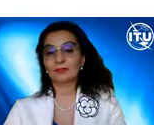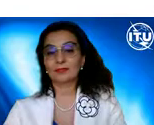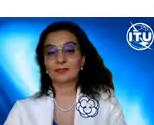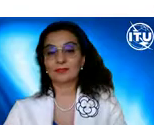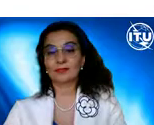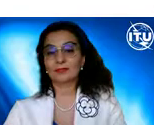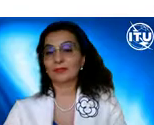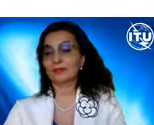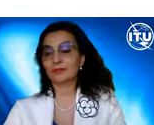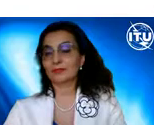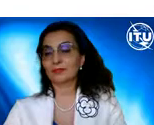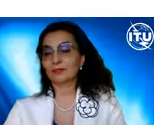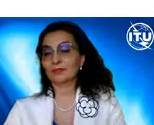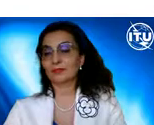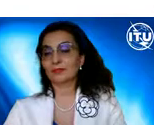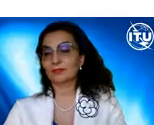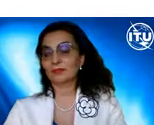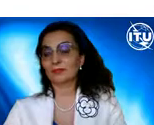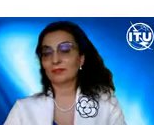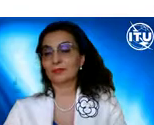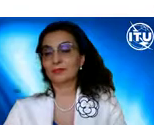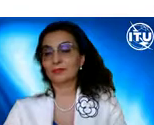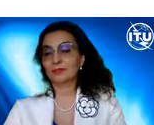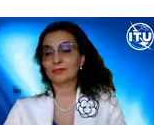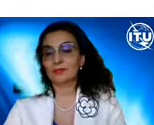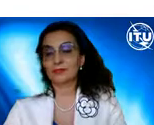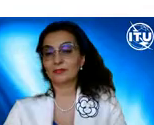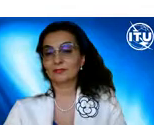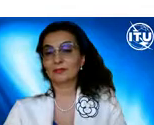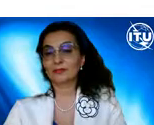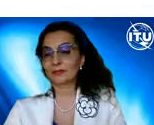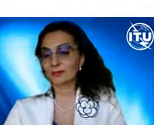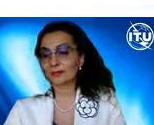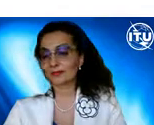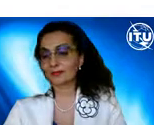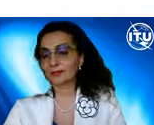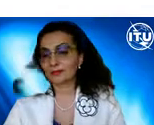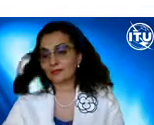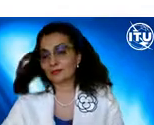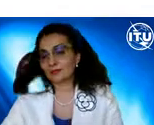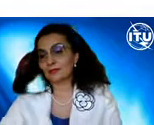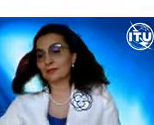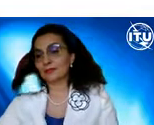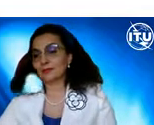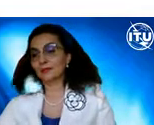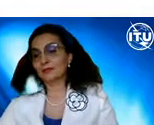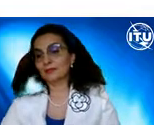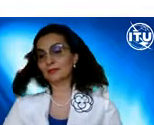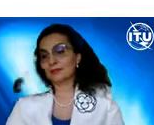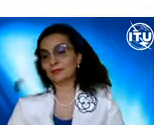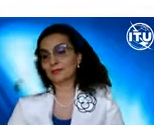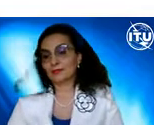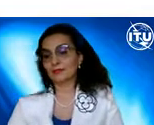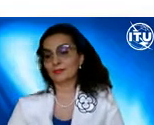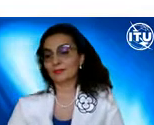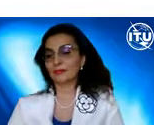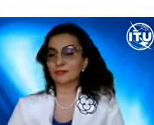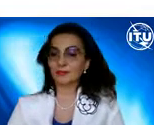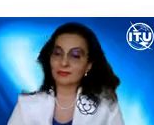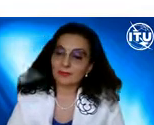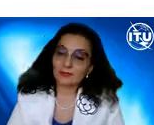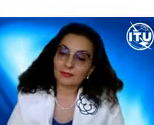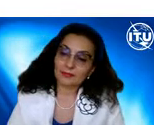it covers actions that the leadership take, strategic planning or CCA work, the cooperation